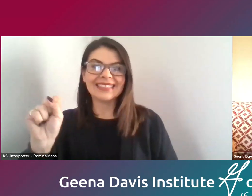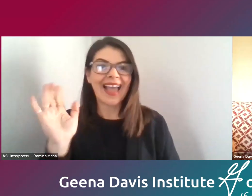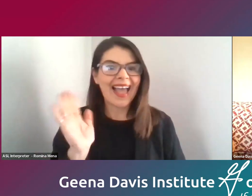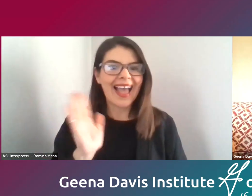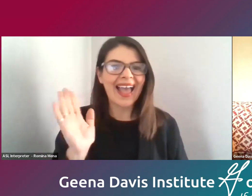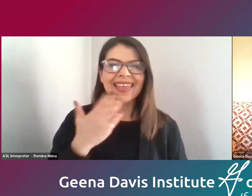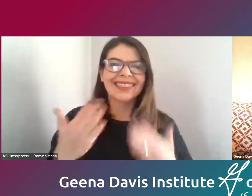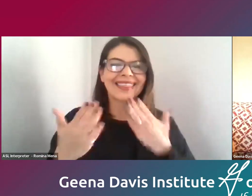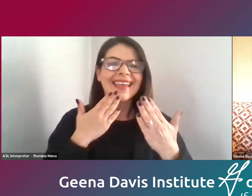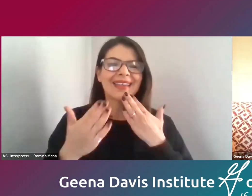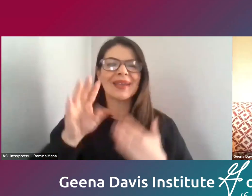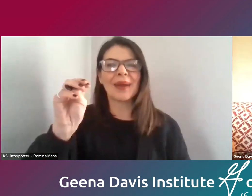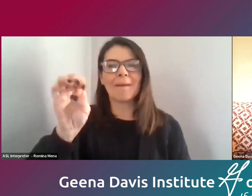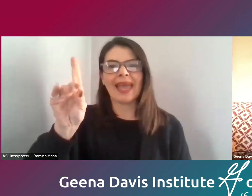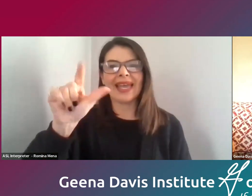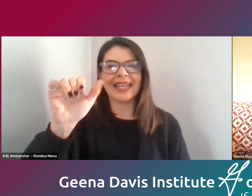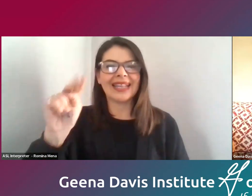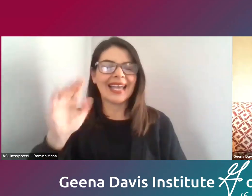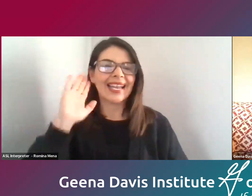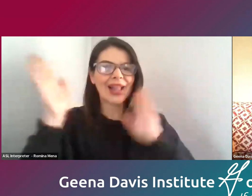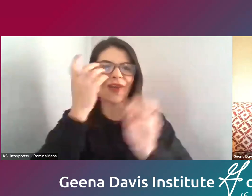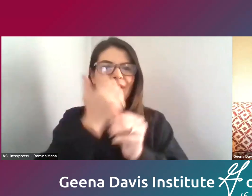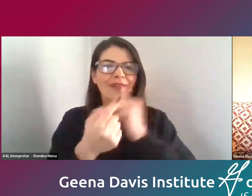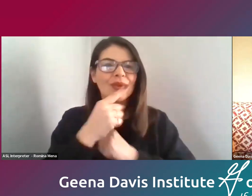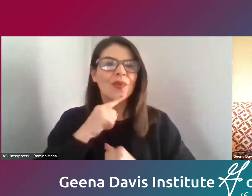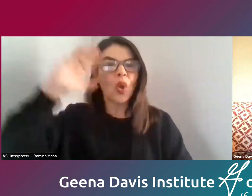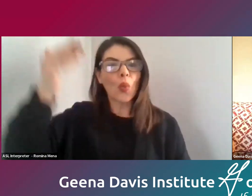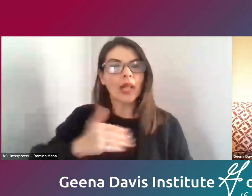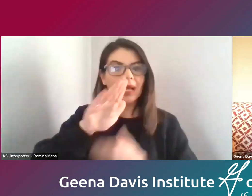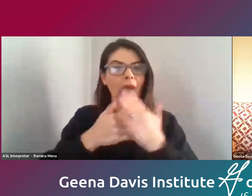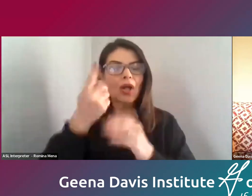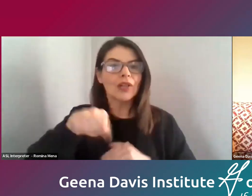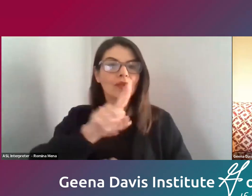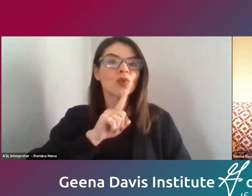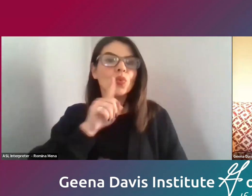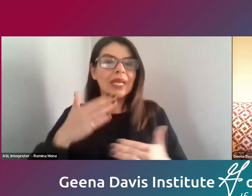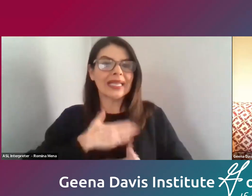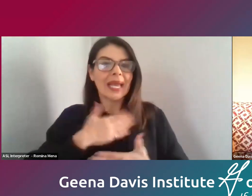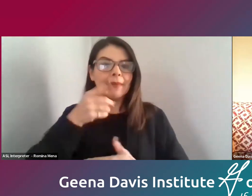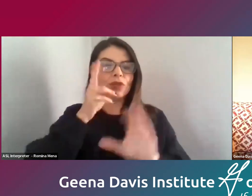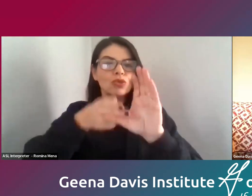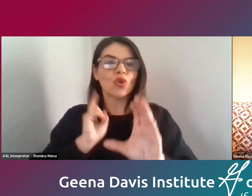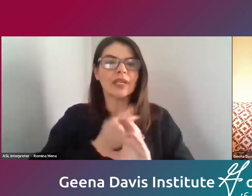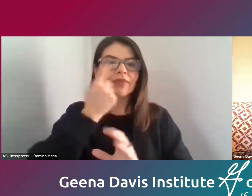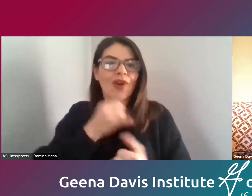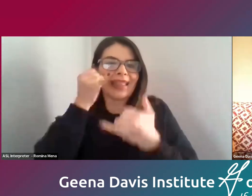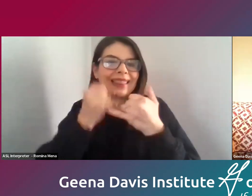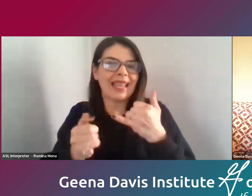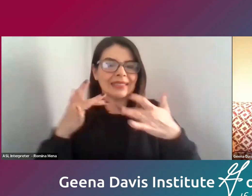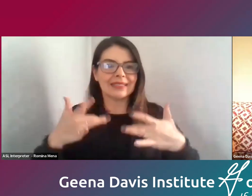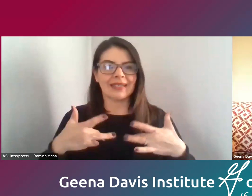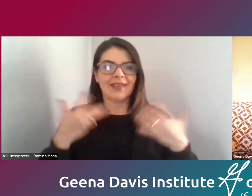right. Thank you, Madeline. Hello, everybody. Welcome to all of you. We're so happy you joined us for our last event